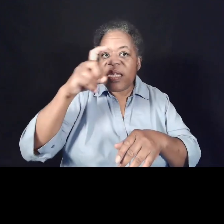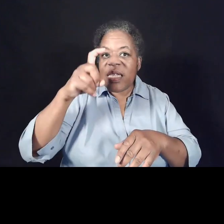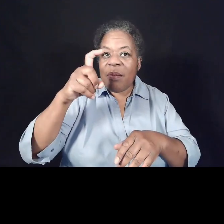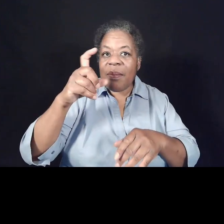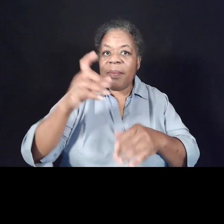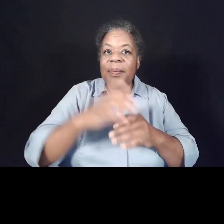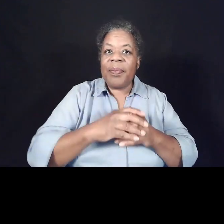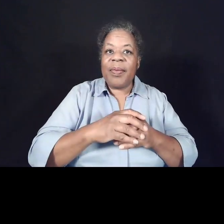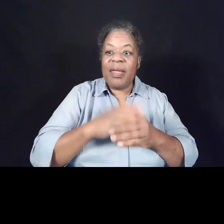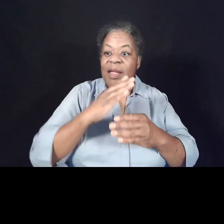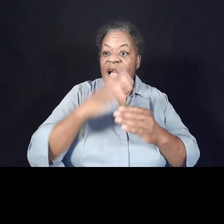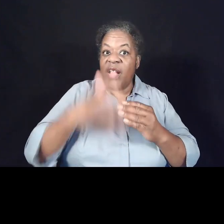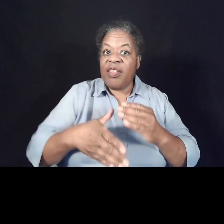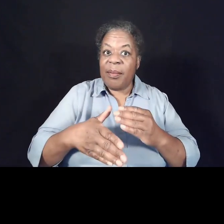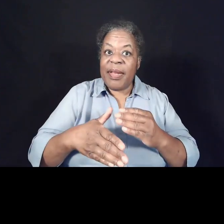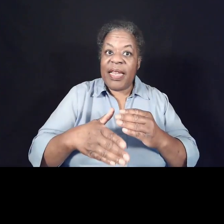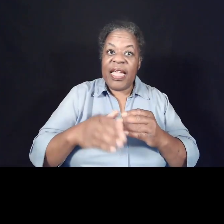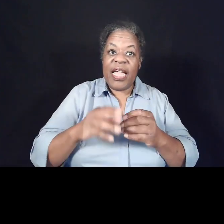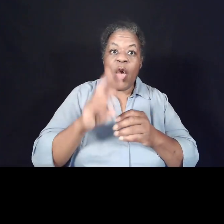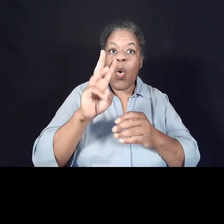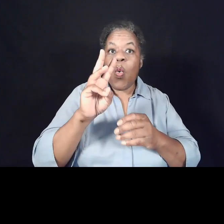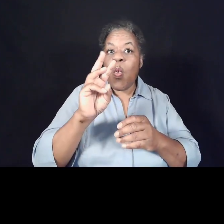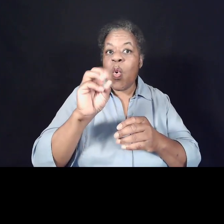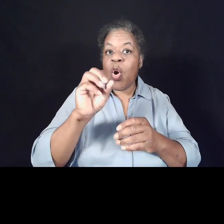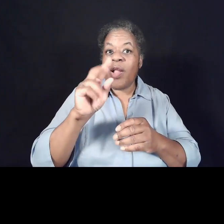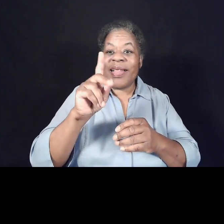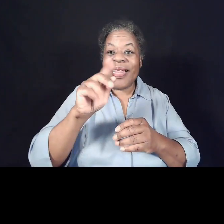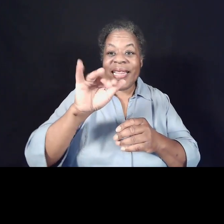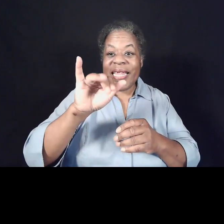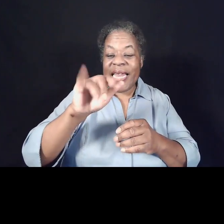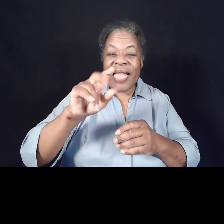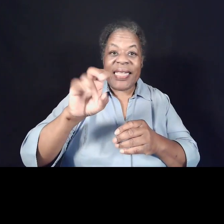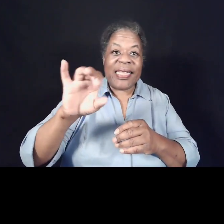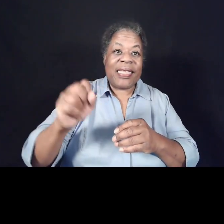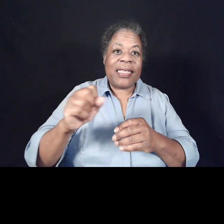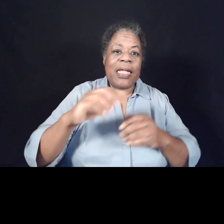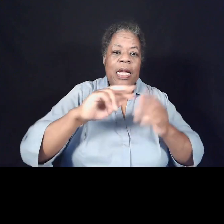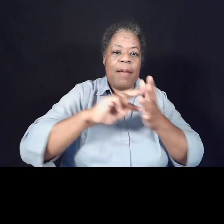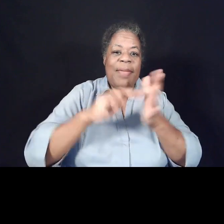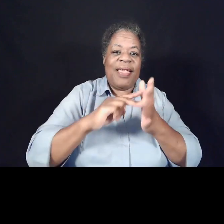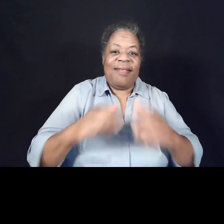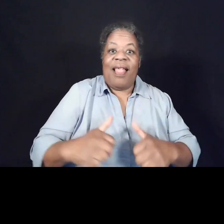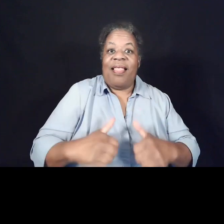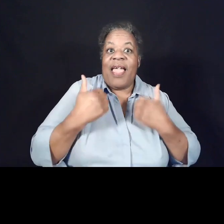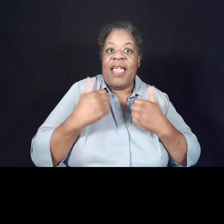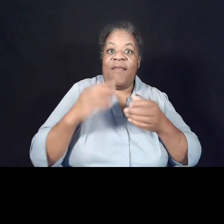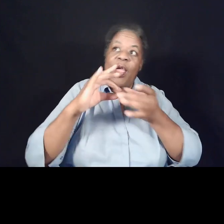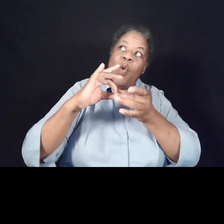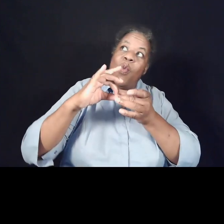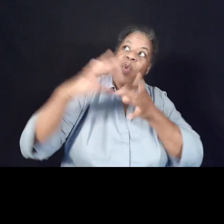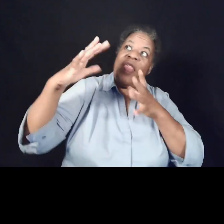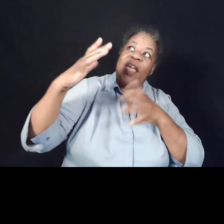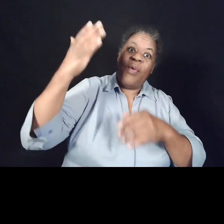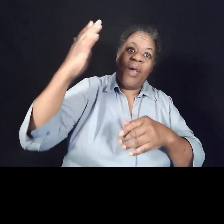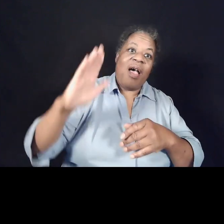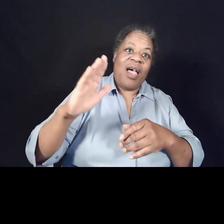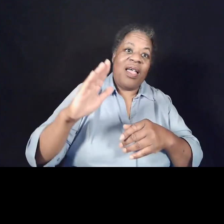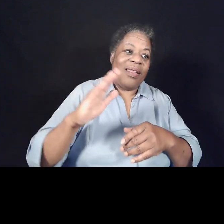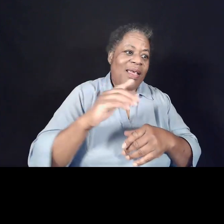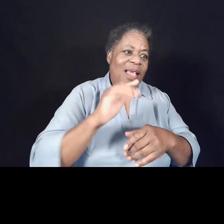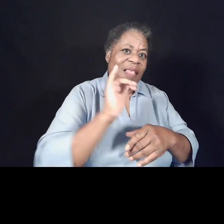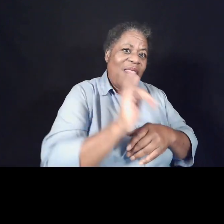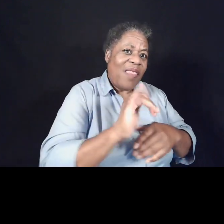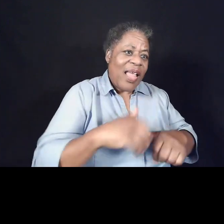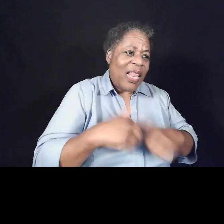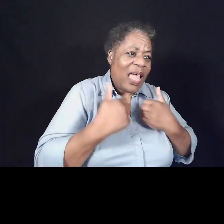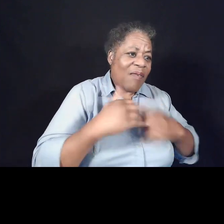Ultimately, worldliness is simply life without God. And that life never satisfies